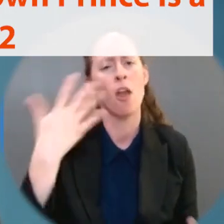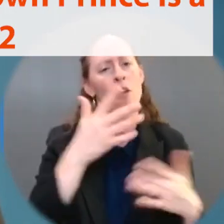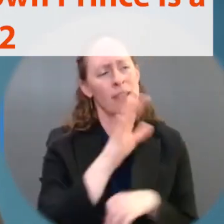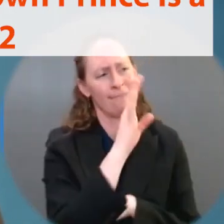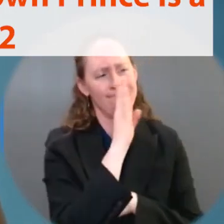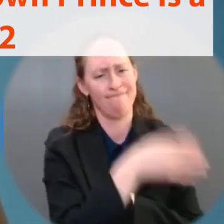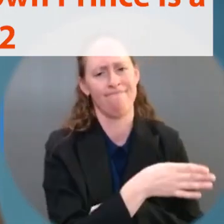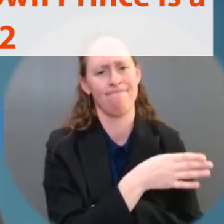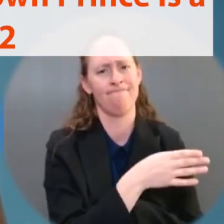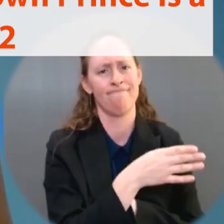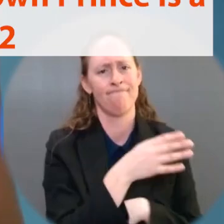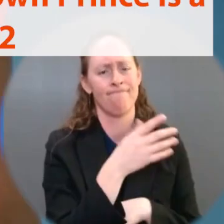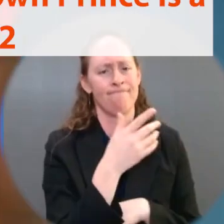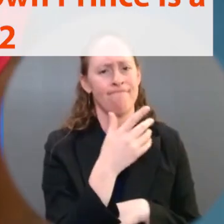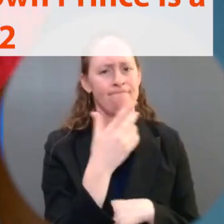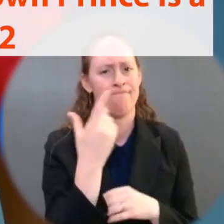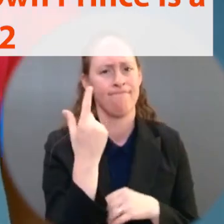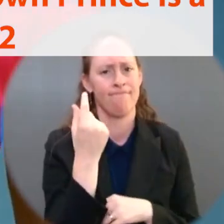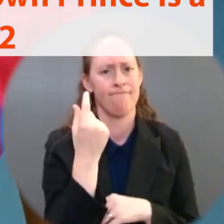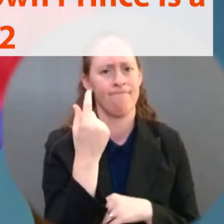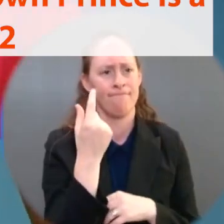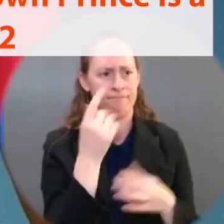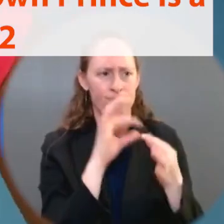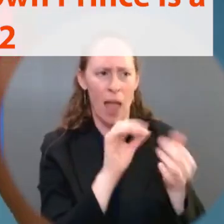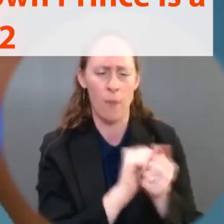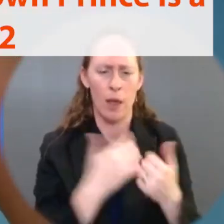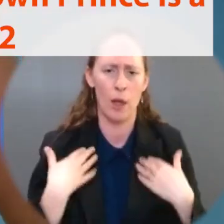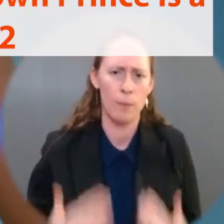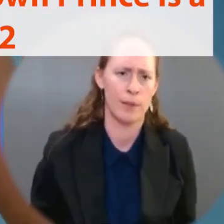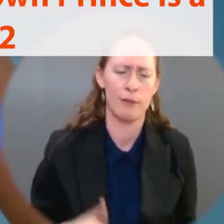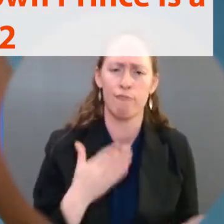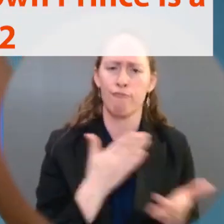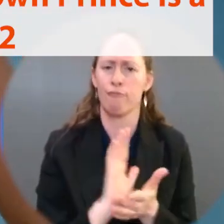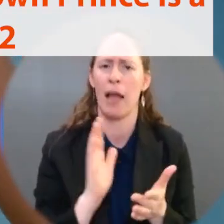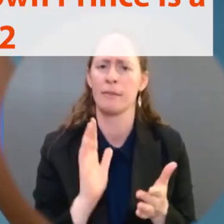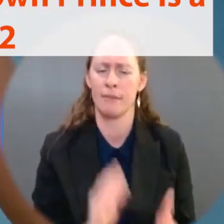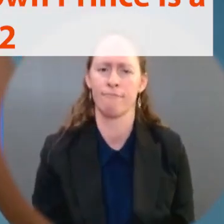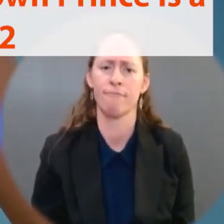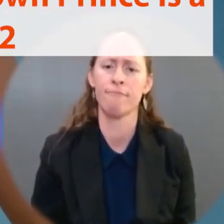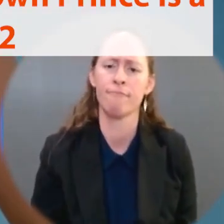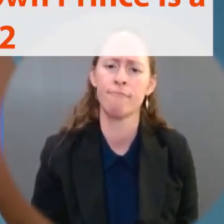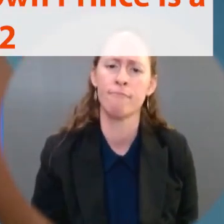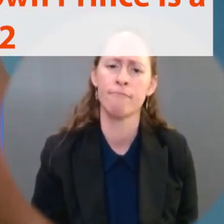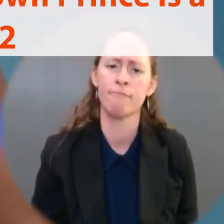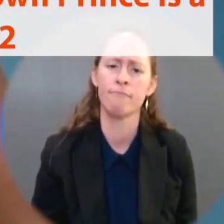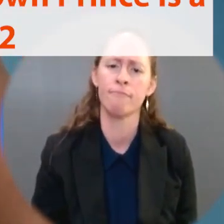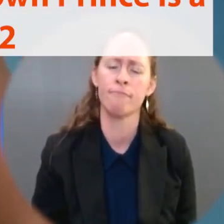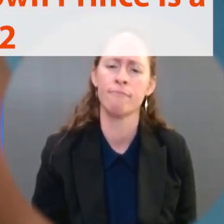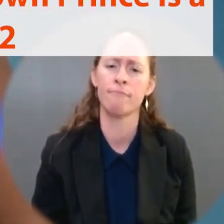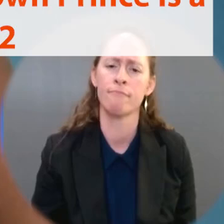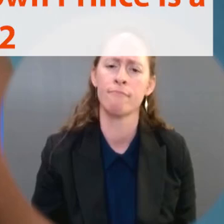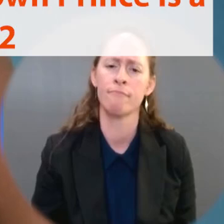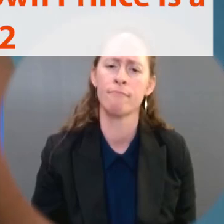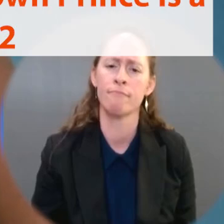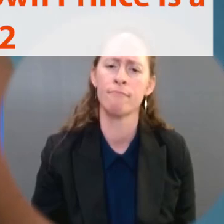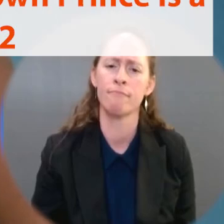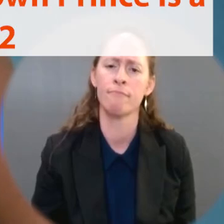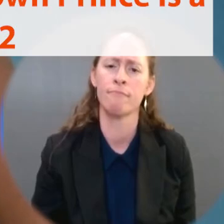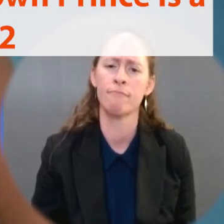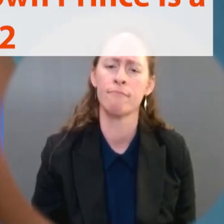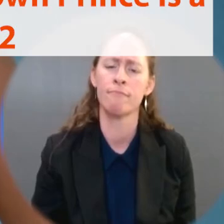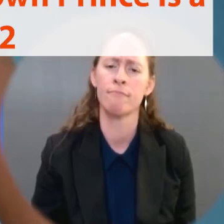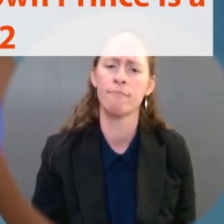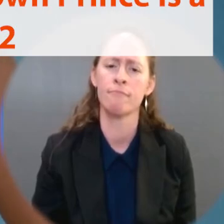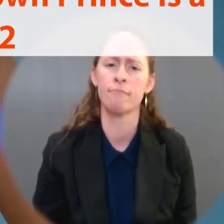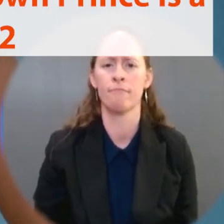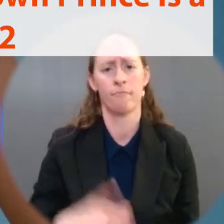even said it would be inconsistent, right, for a president of the United States not to speak